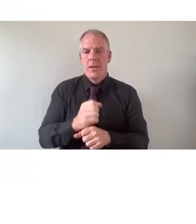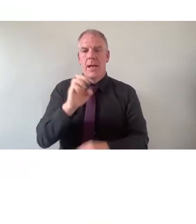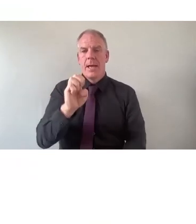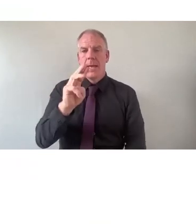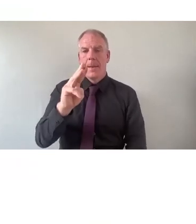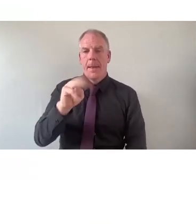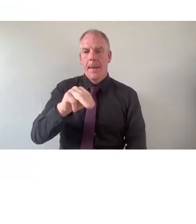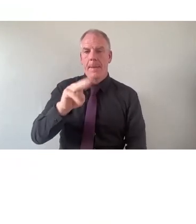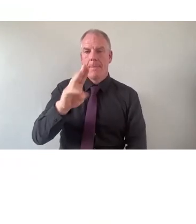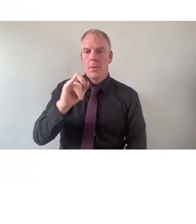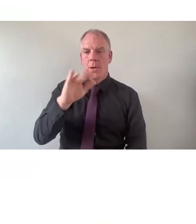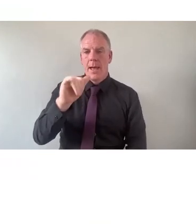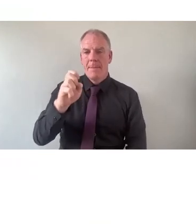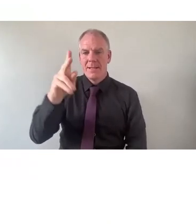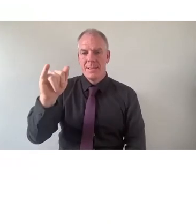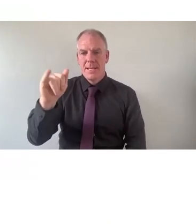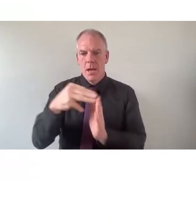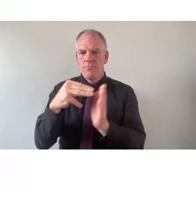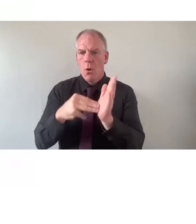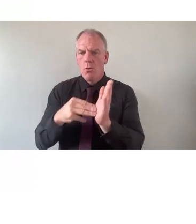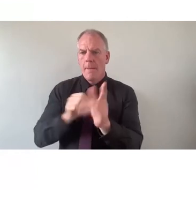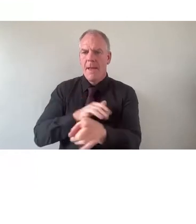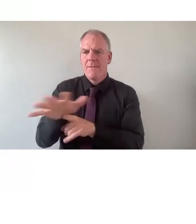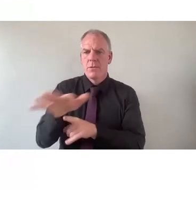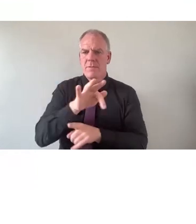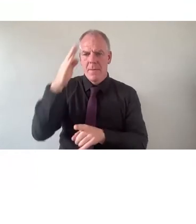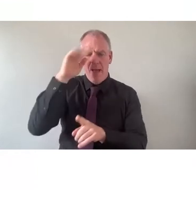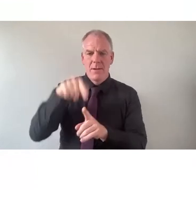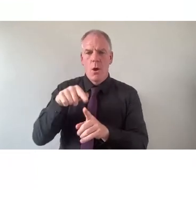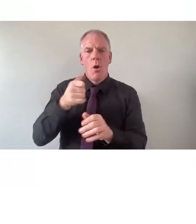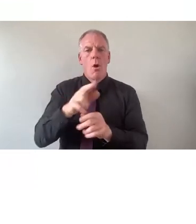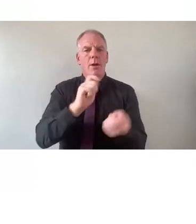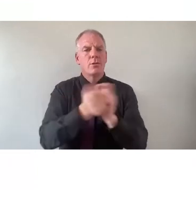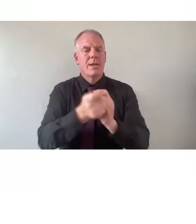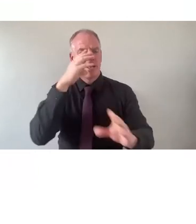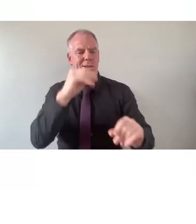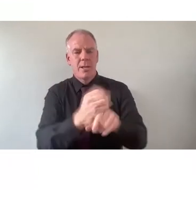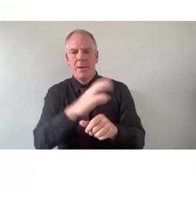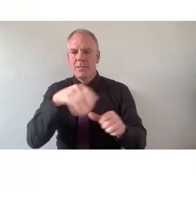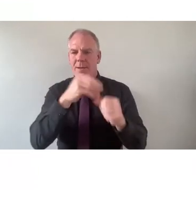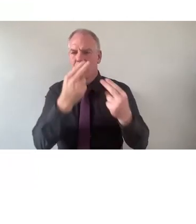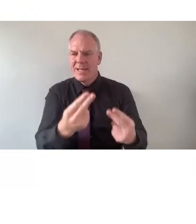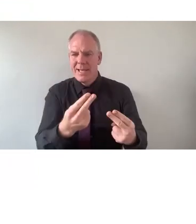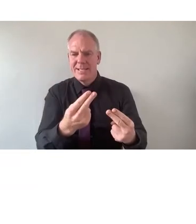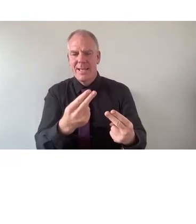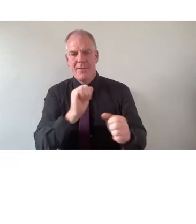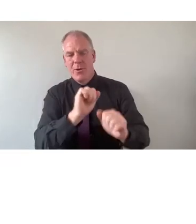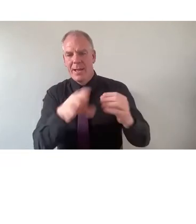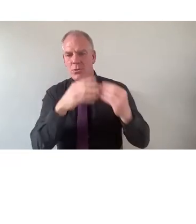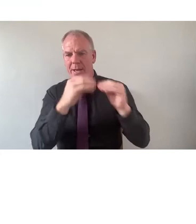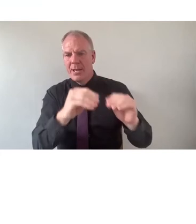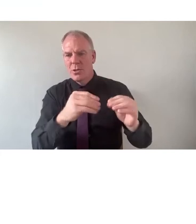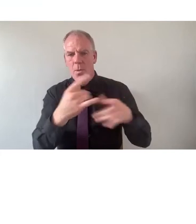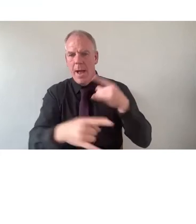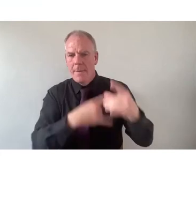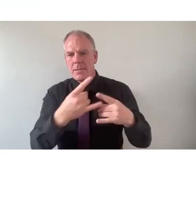the employability program has influenced that, or whether some of the changes in education around special needs education, and we